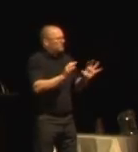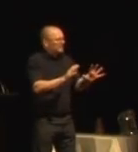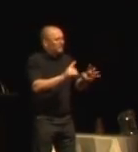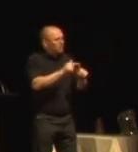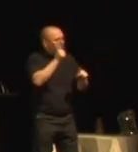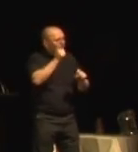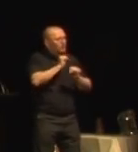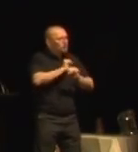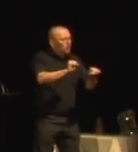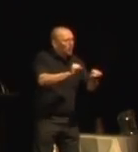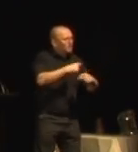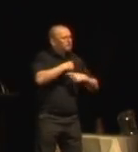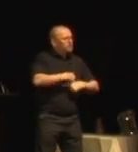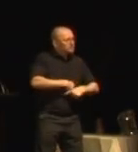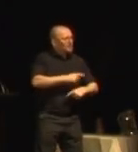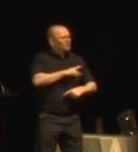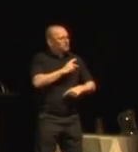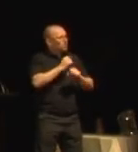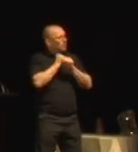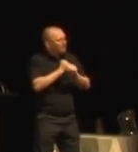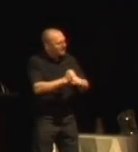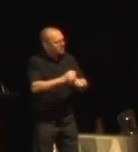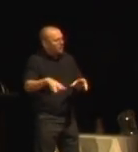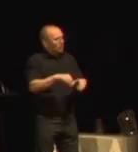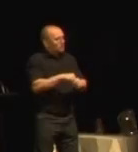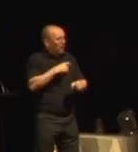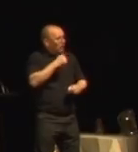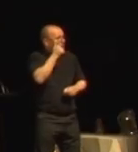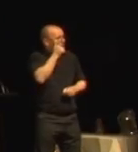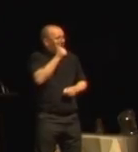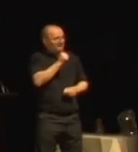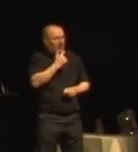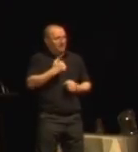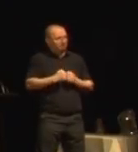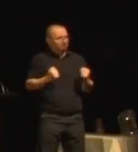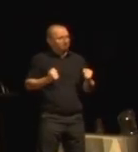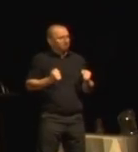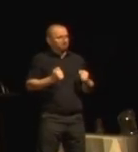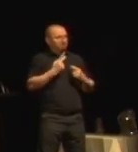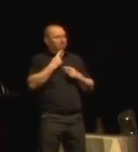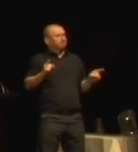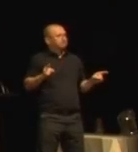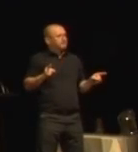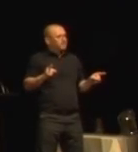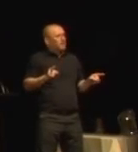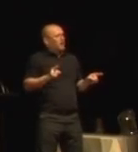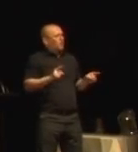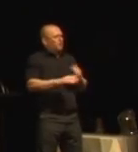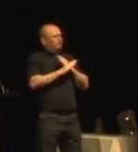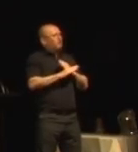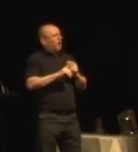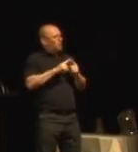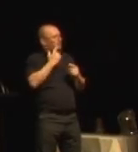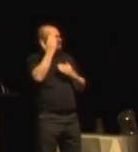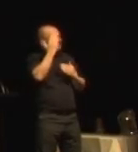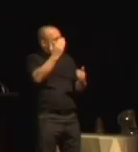professional commitment to inclusion, I knew that once I had come out, I would be respected and my work would be respected